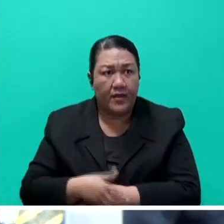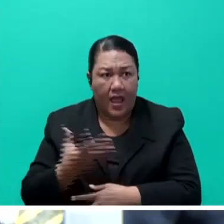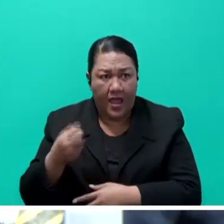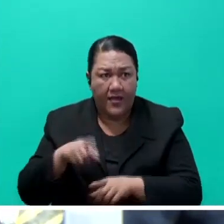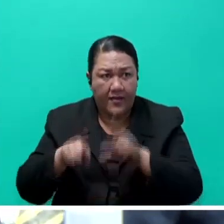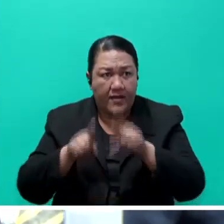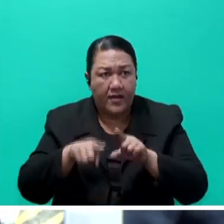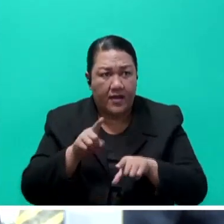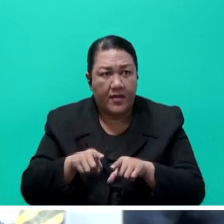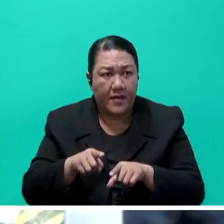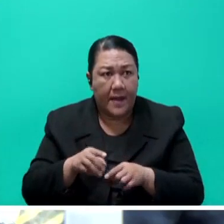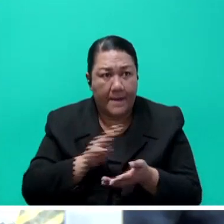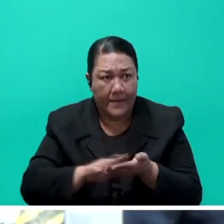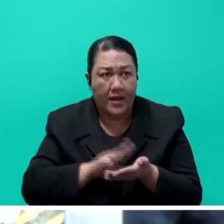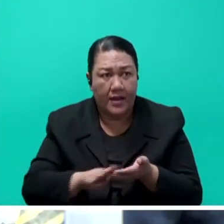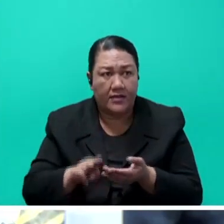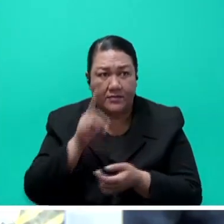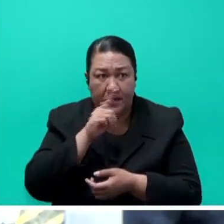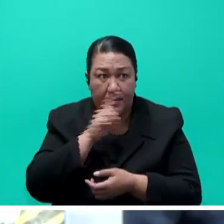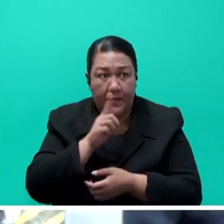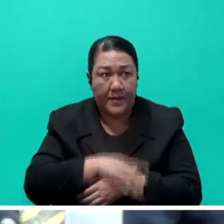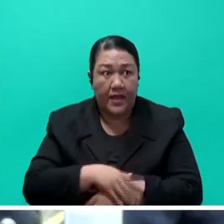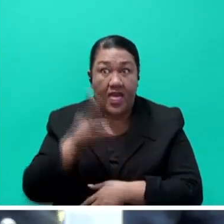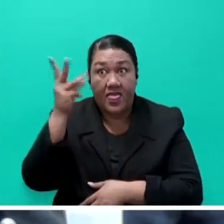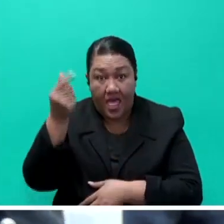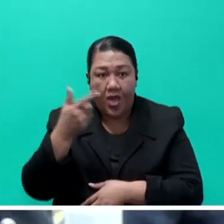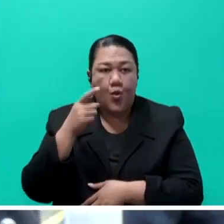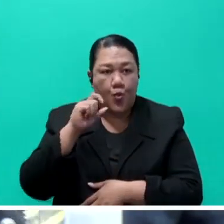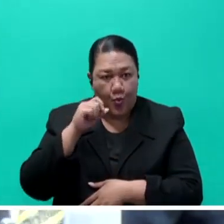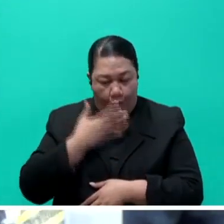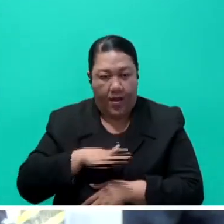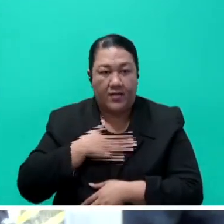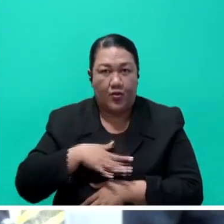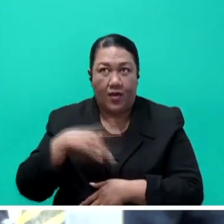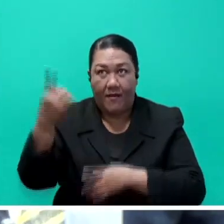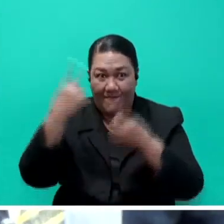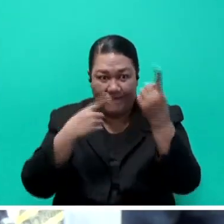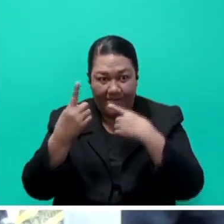multi-millionaires, in fact they are billionaires. And they are willing to come in to assist